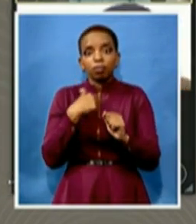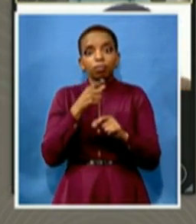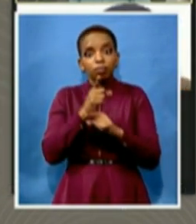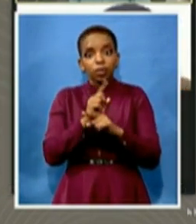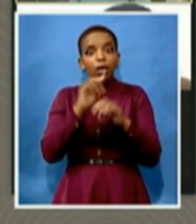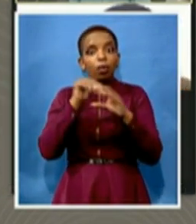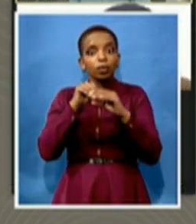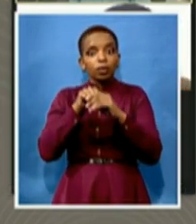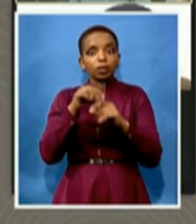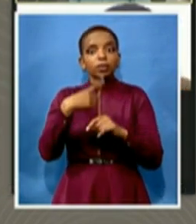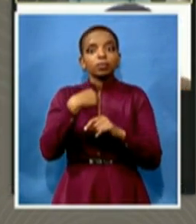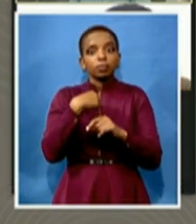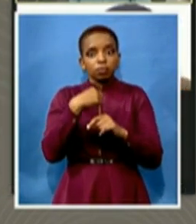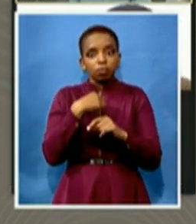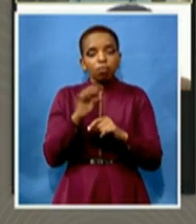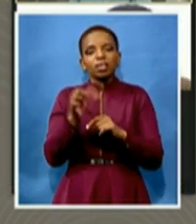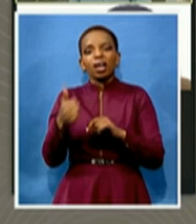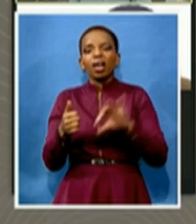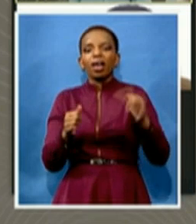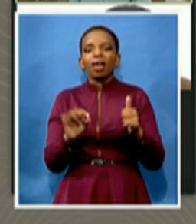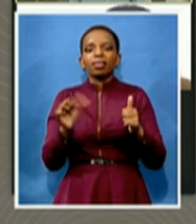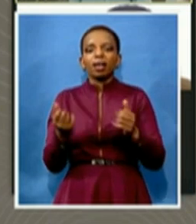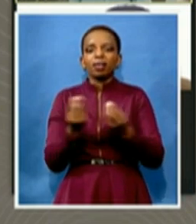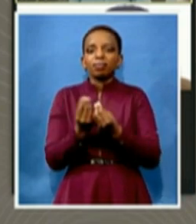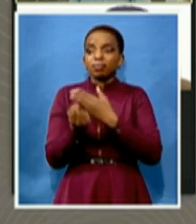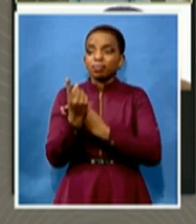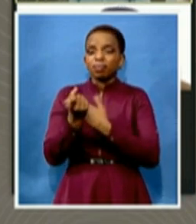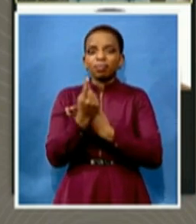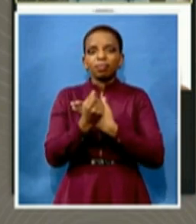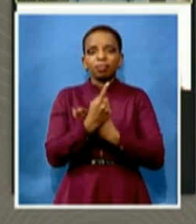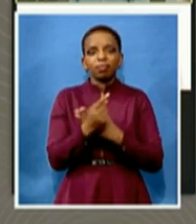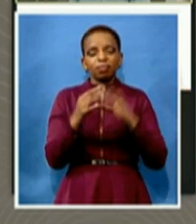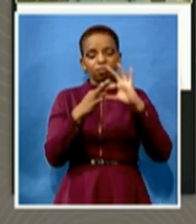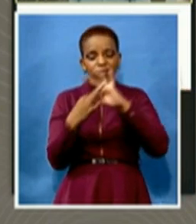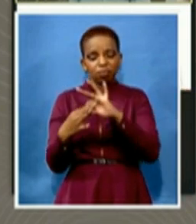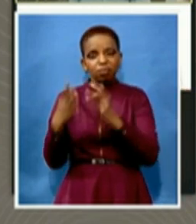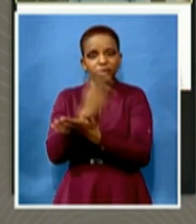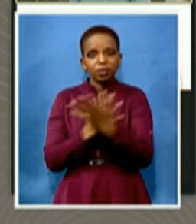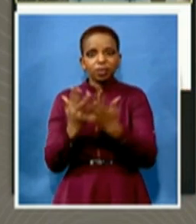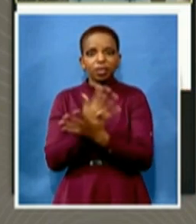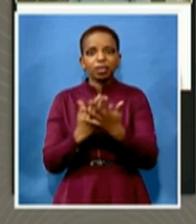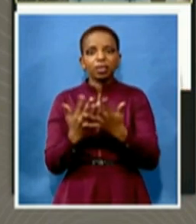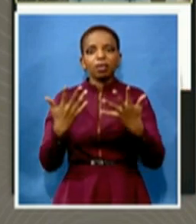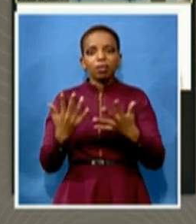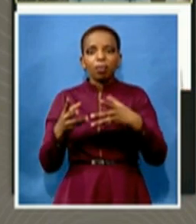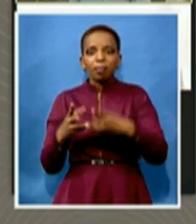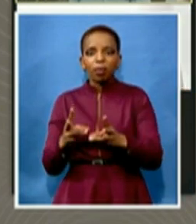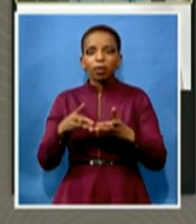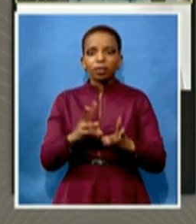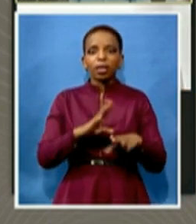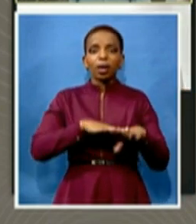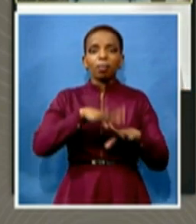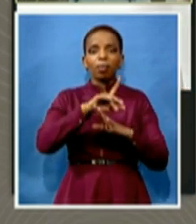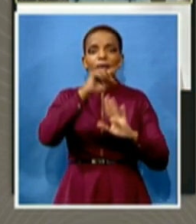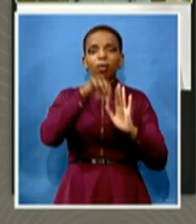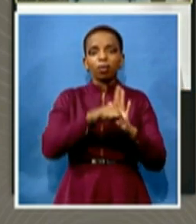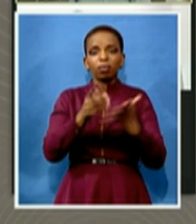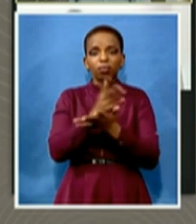the discussion around modeling, particularly talking a little bit about what we don't know.